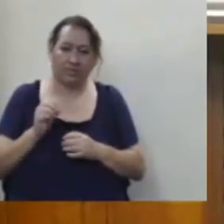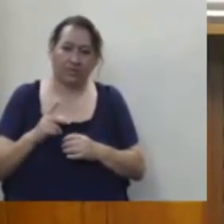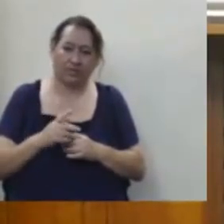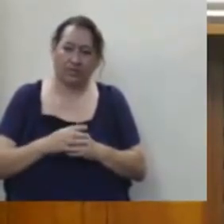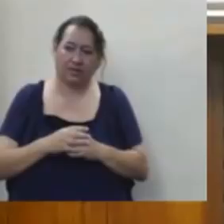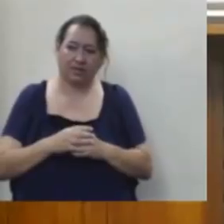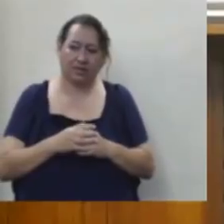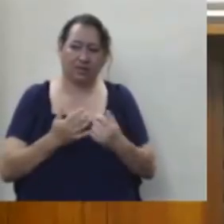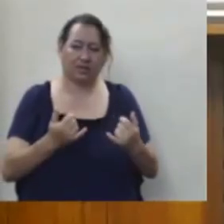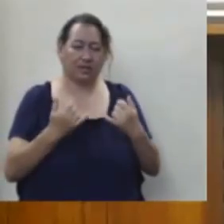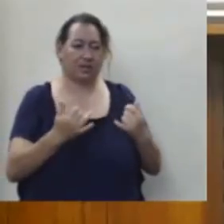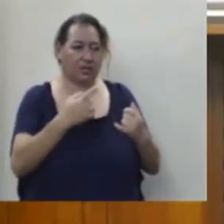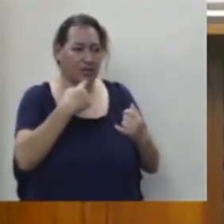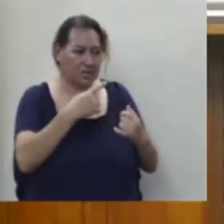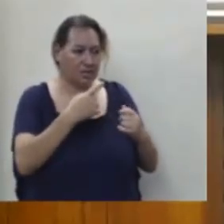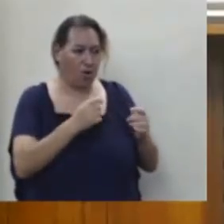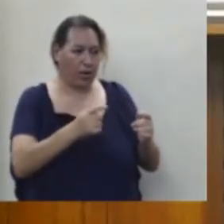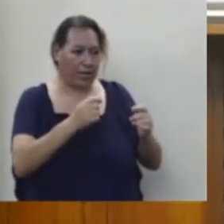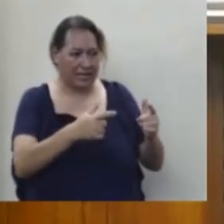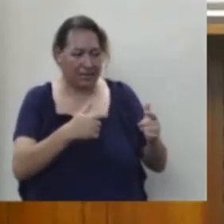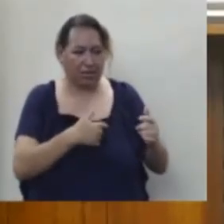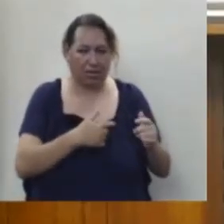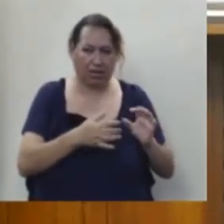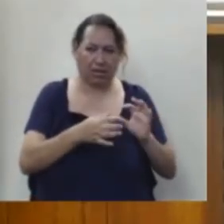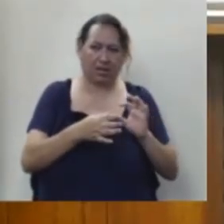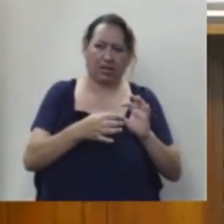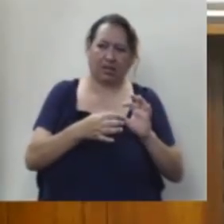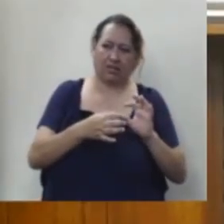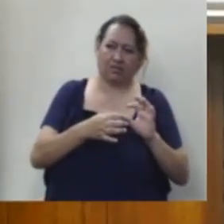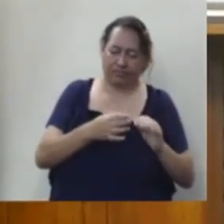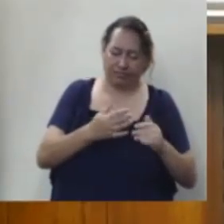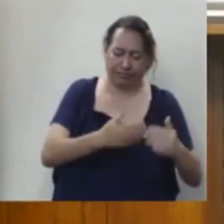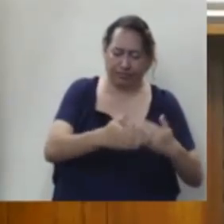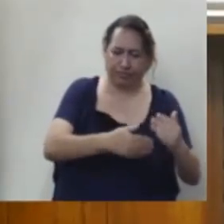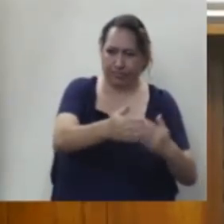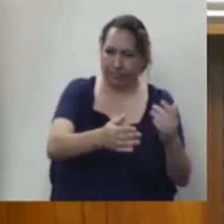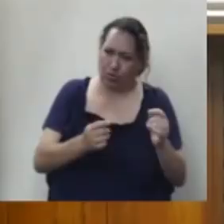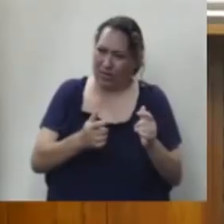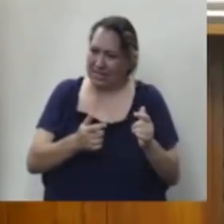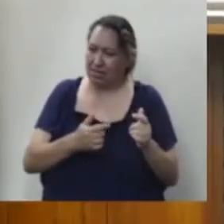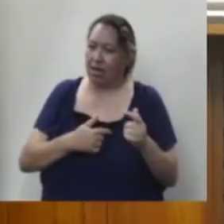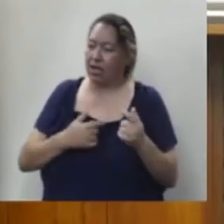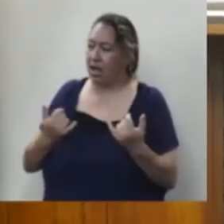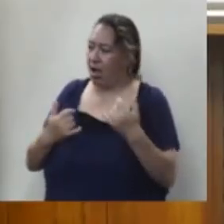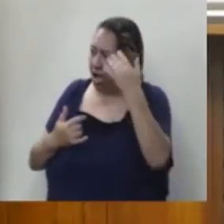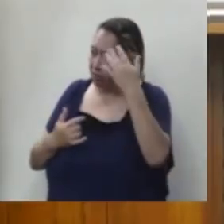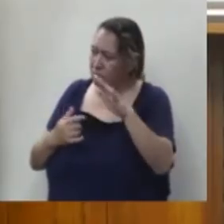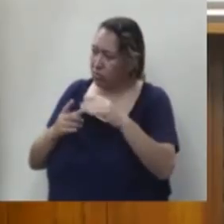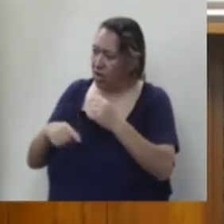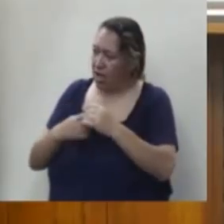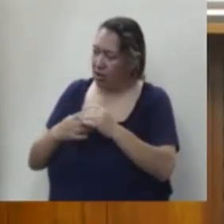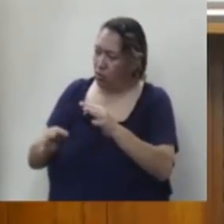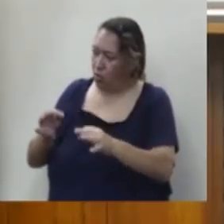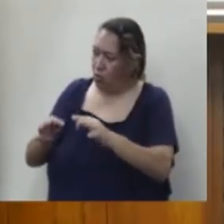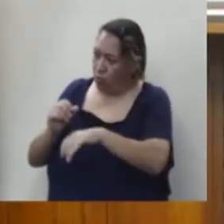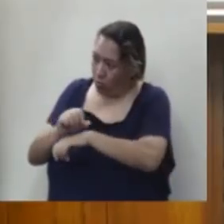quickly expedite them, what do you mean? I don't know how the courts work, but they